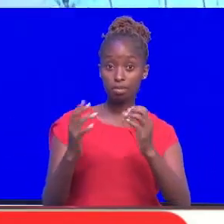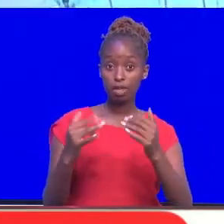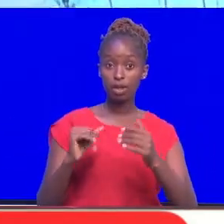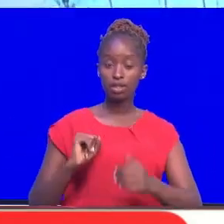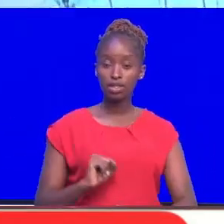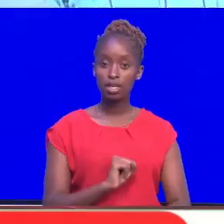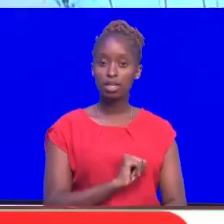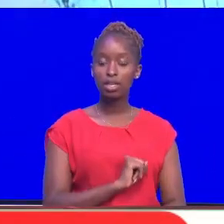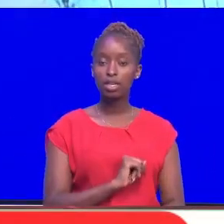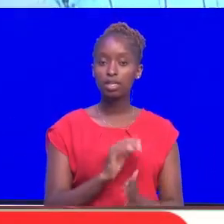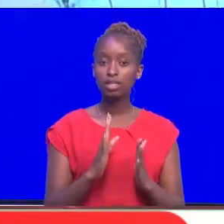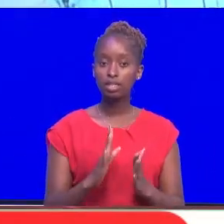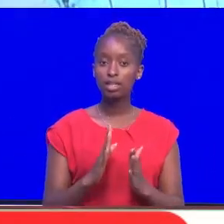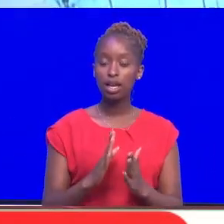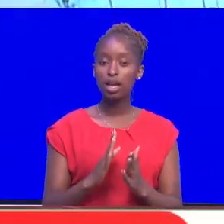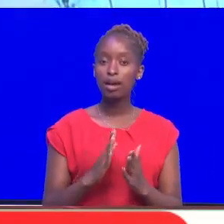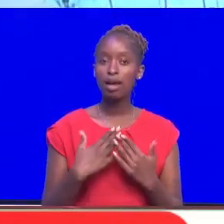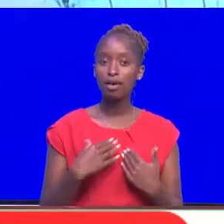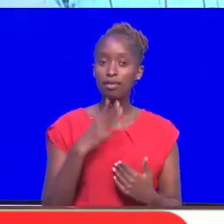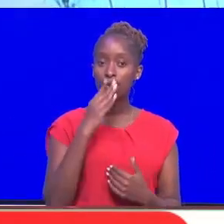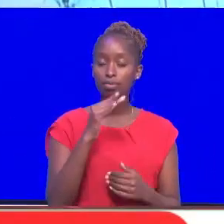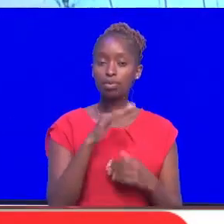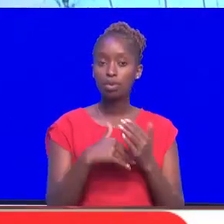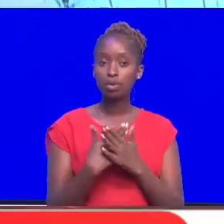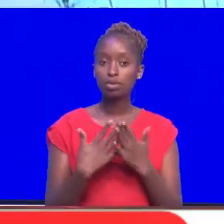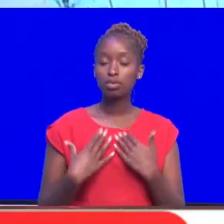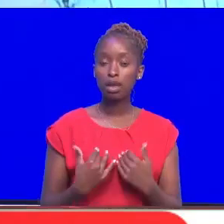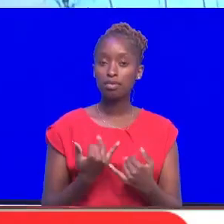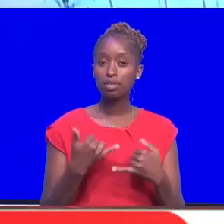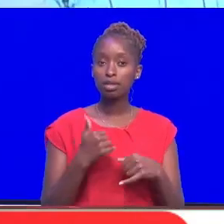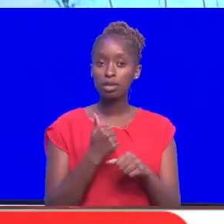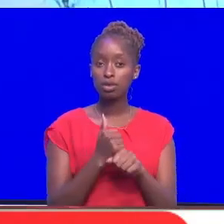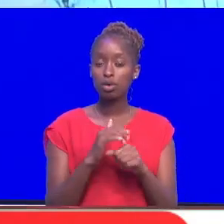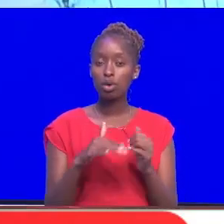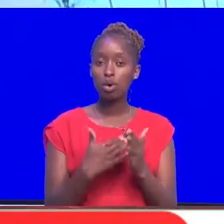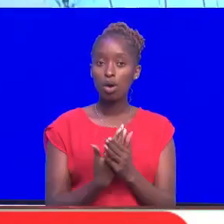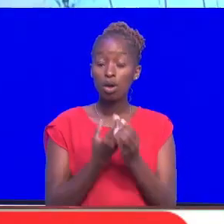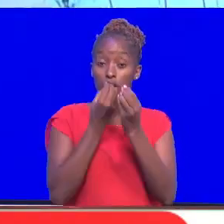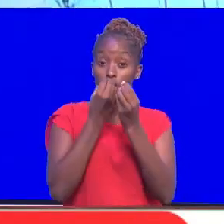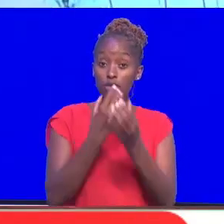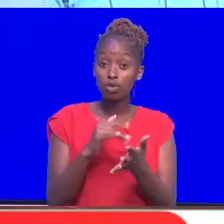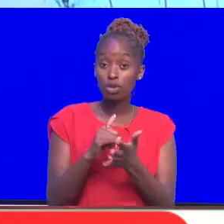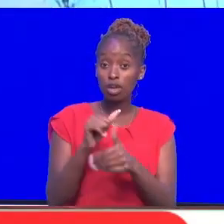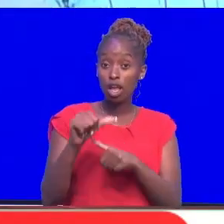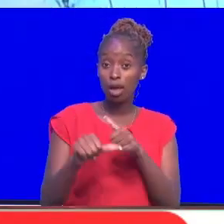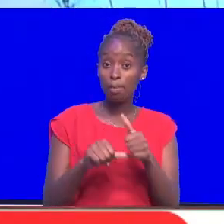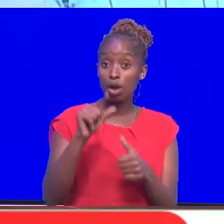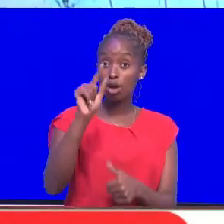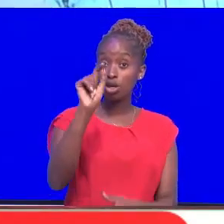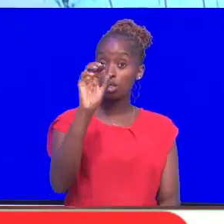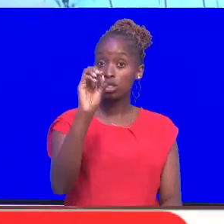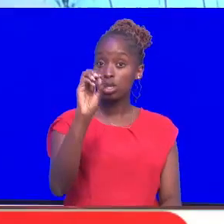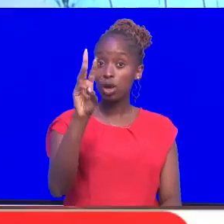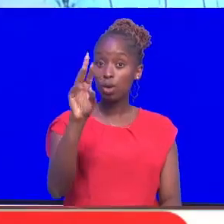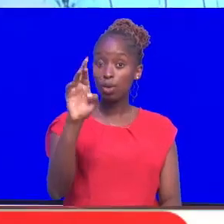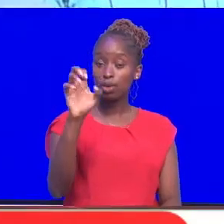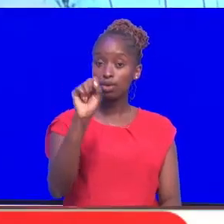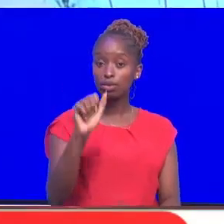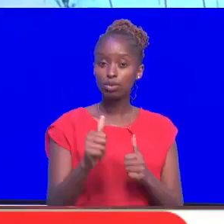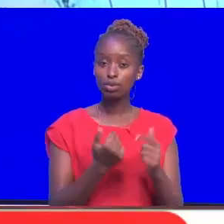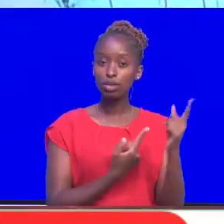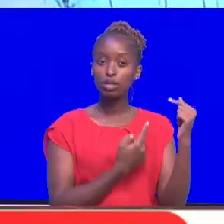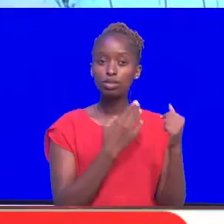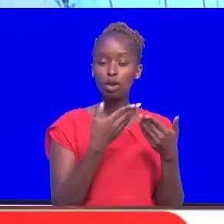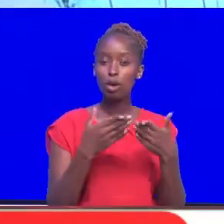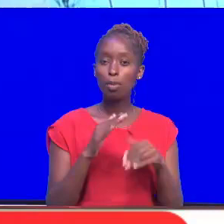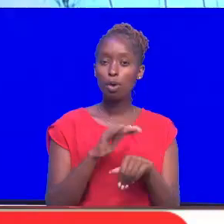Senator Samson Cherargei poked holes in the information about Towers, which is expected to be officially opened on